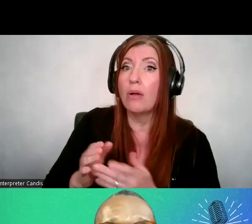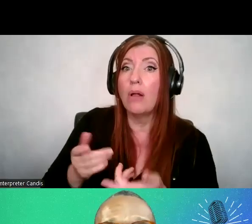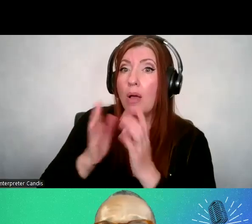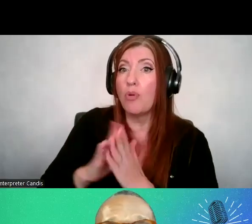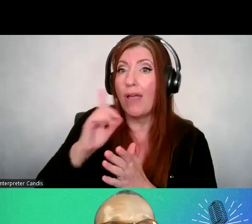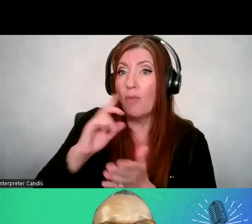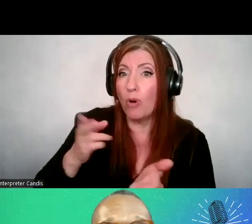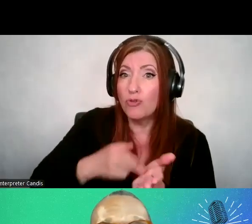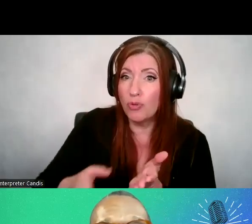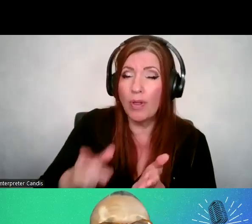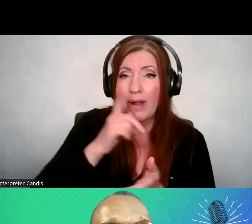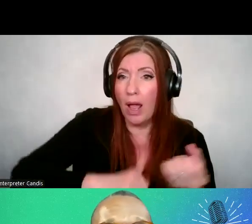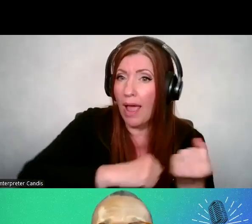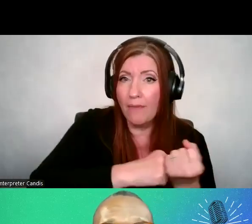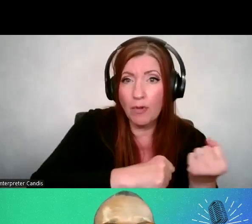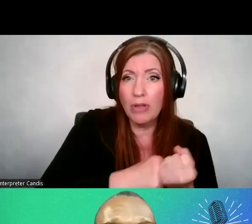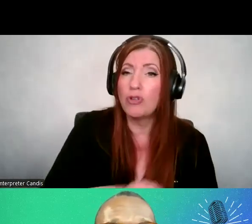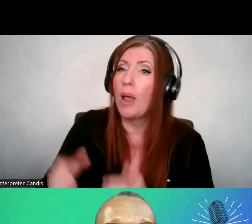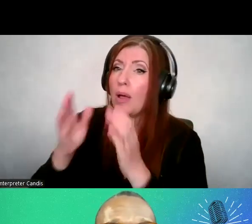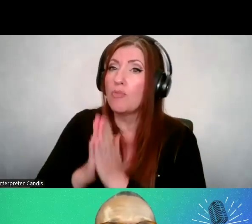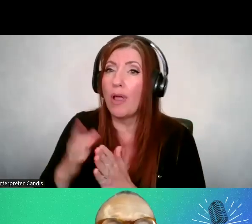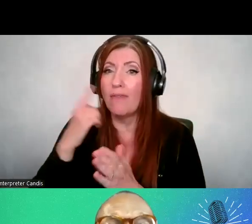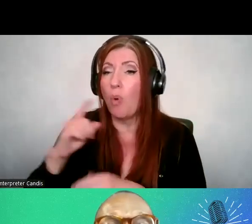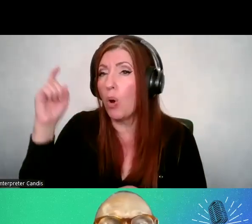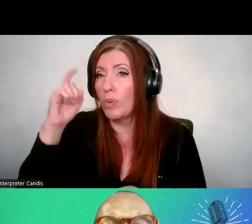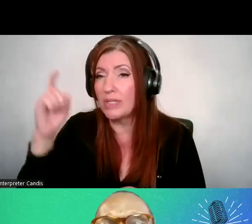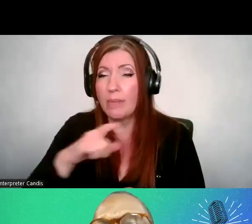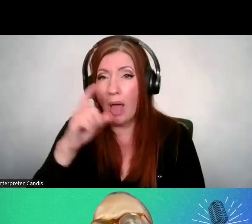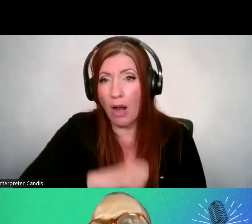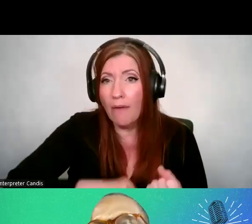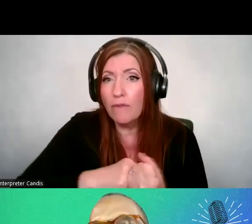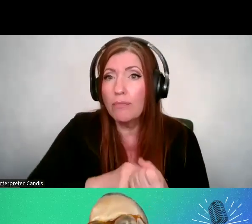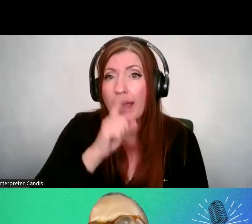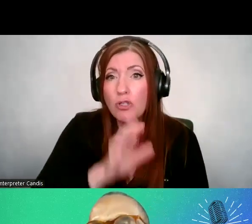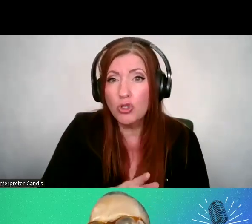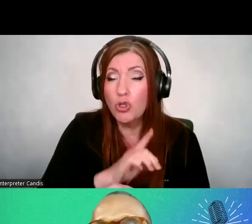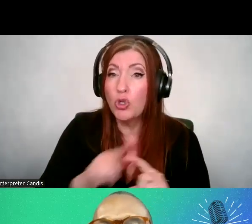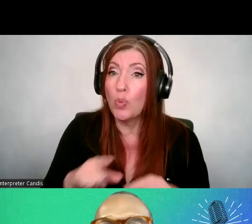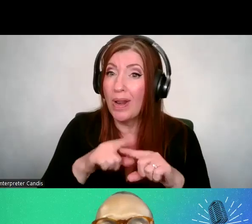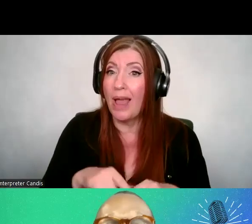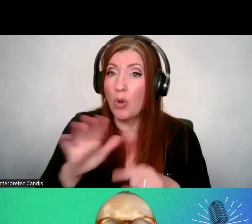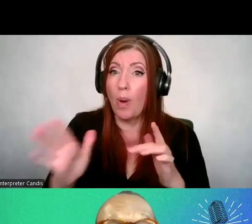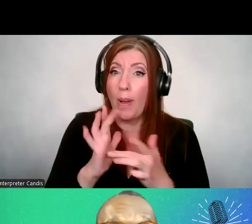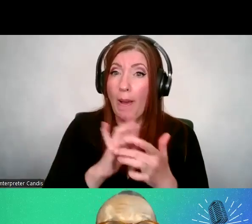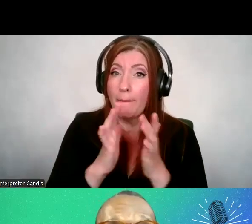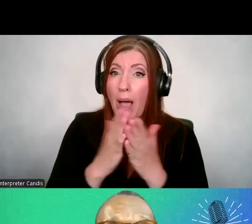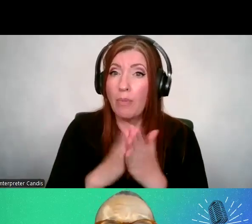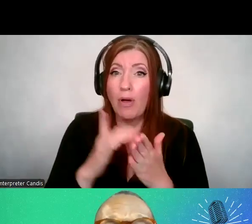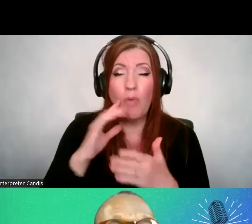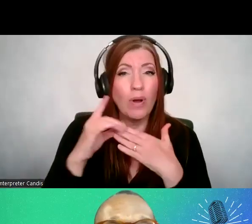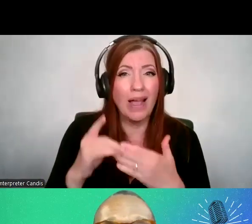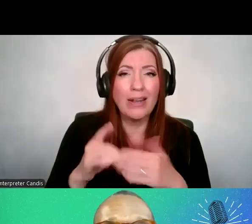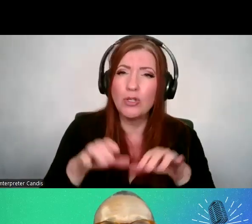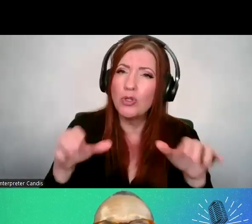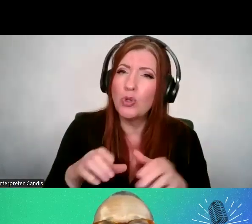affirmation. Pray for wisdom, not confirmation. If you rely on your Bible for guidance, seek guidance to do that which is right,